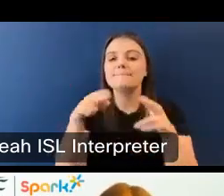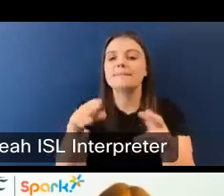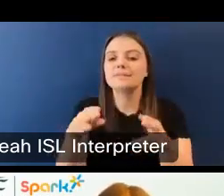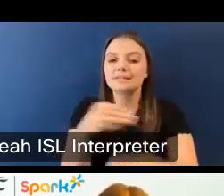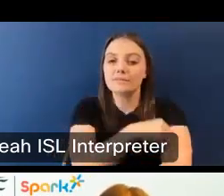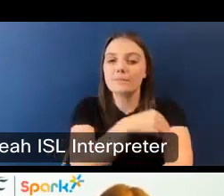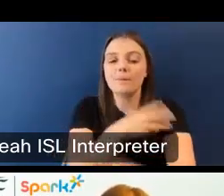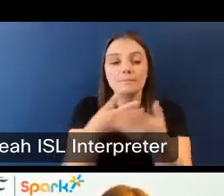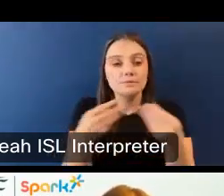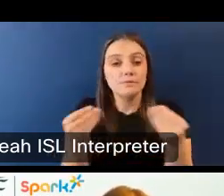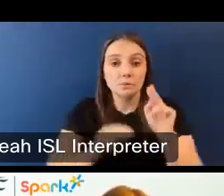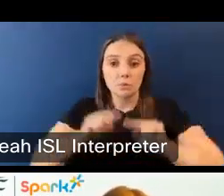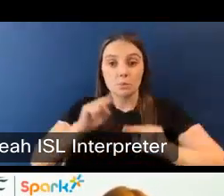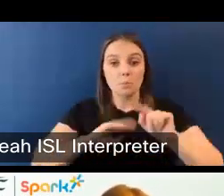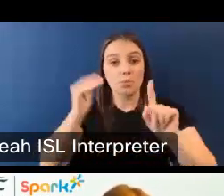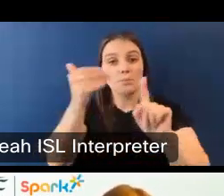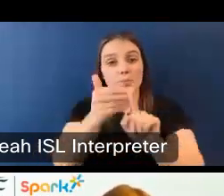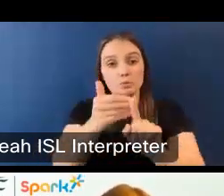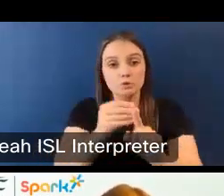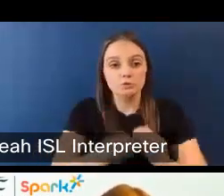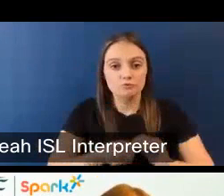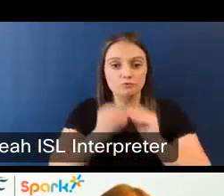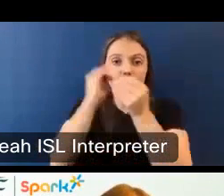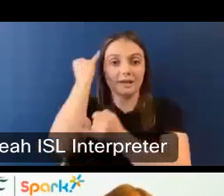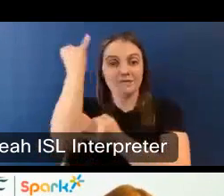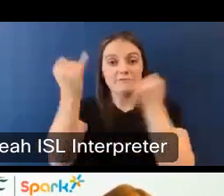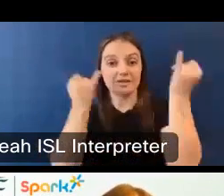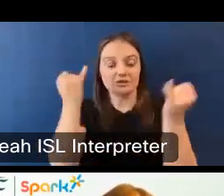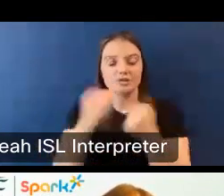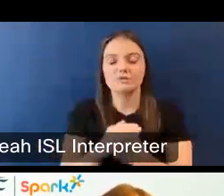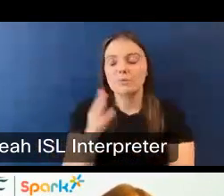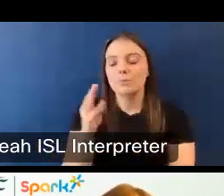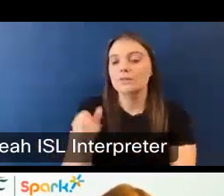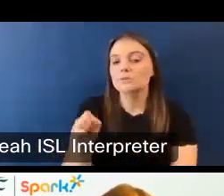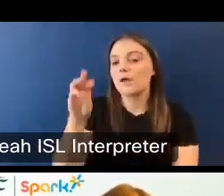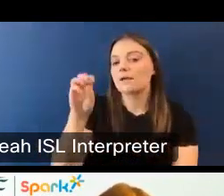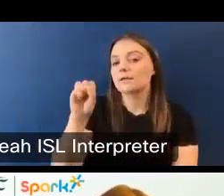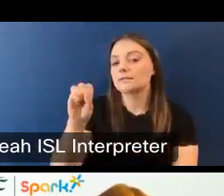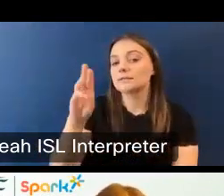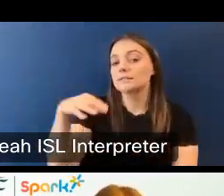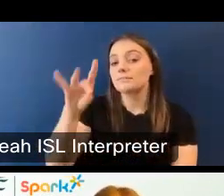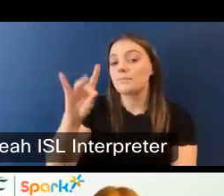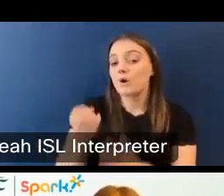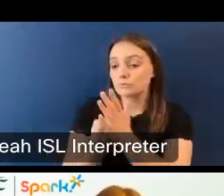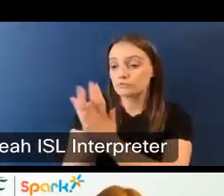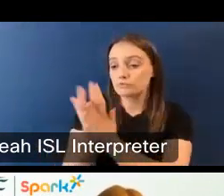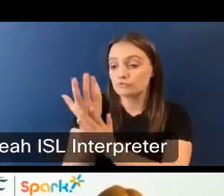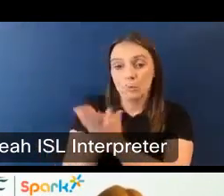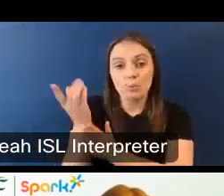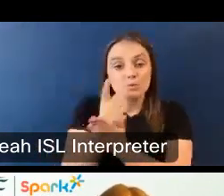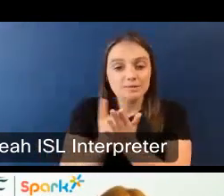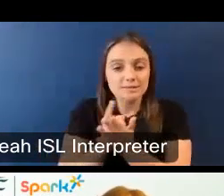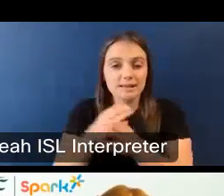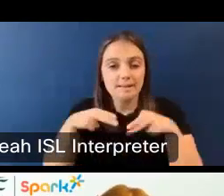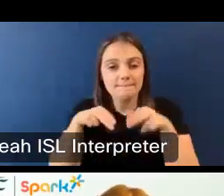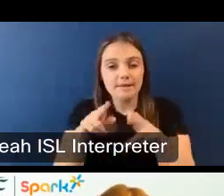to innovation. So that's why SPARK Innovation Program kind of, let's say, appropriated from that kind of design methods, design thinking,